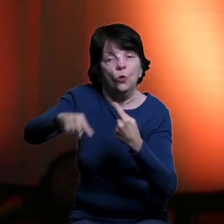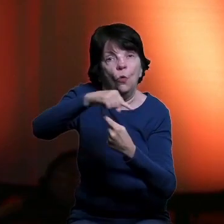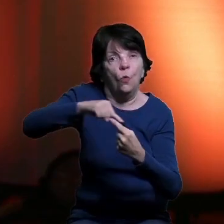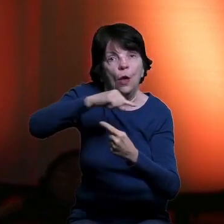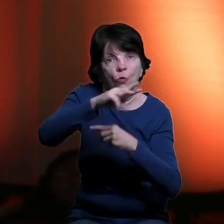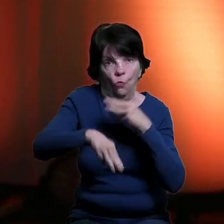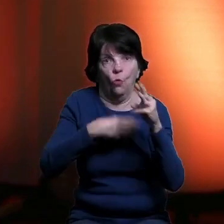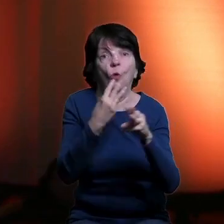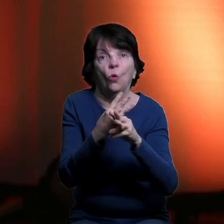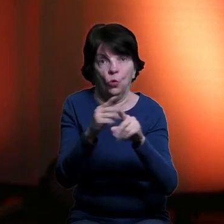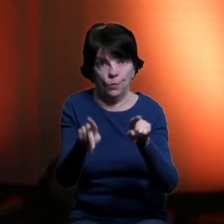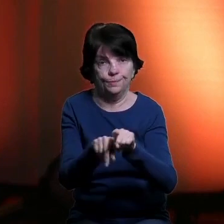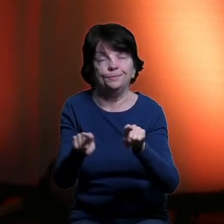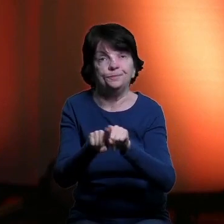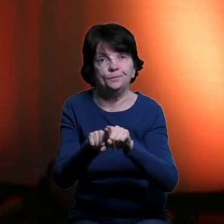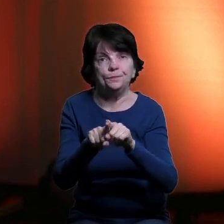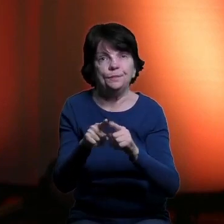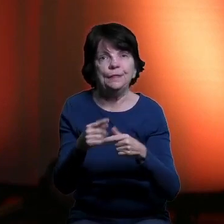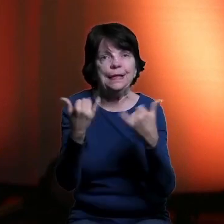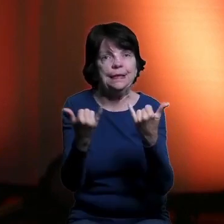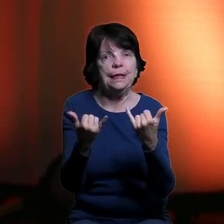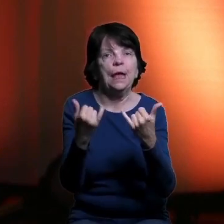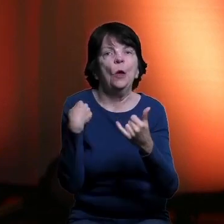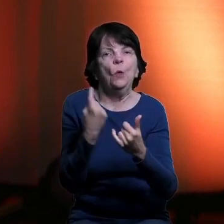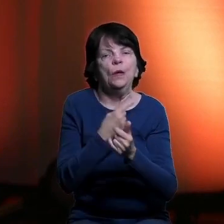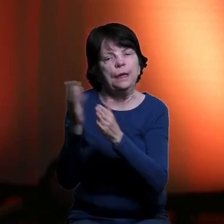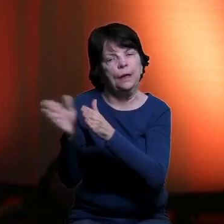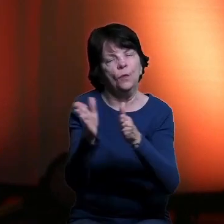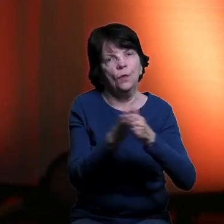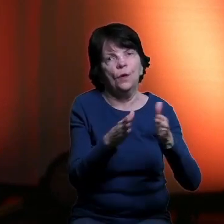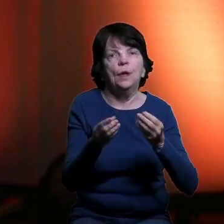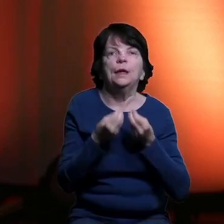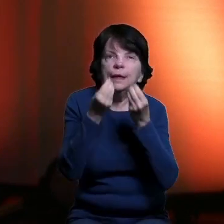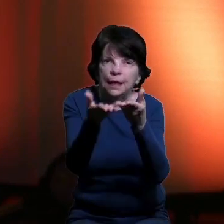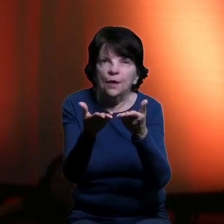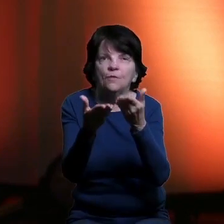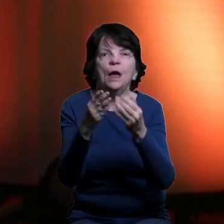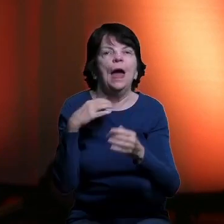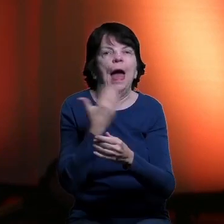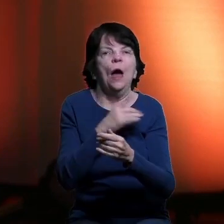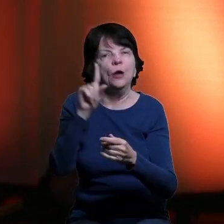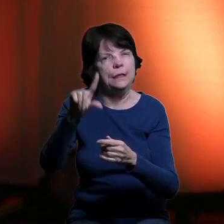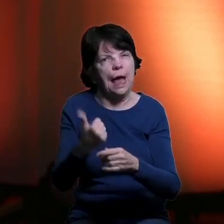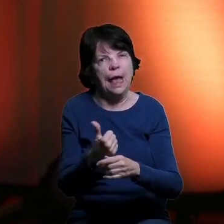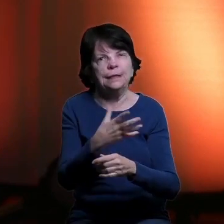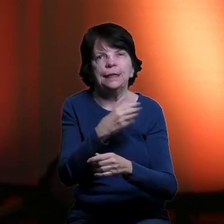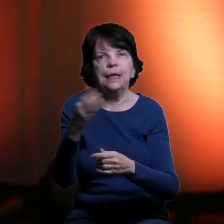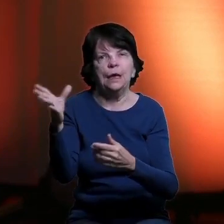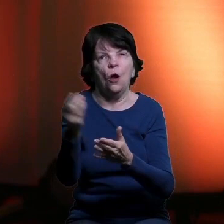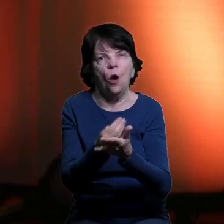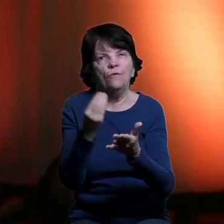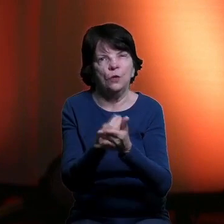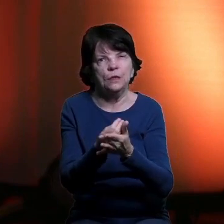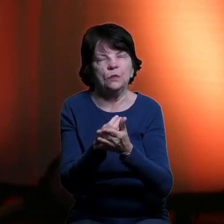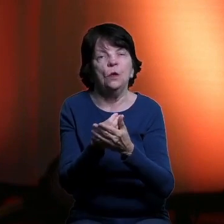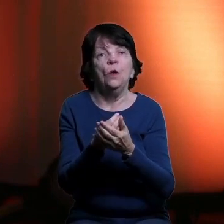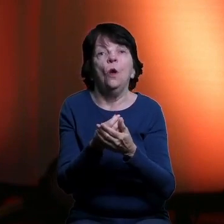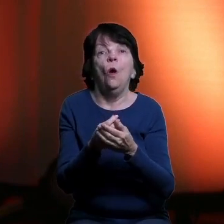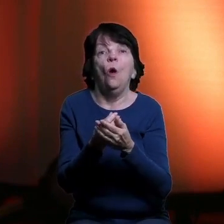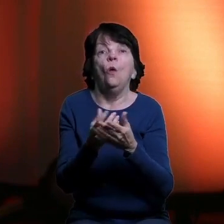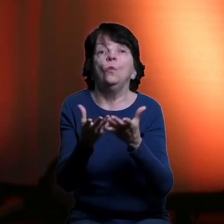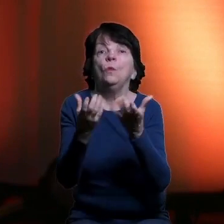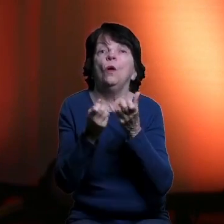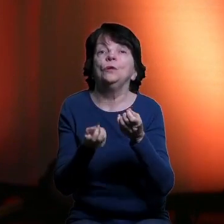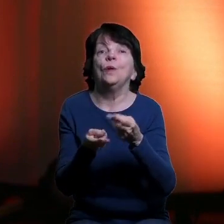prepare to give in our tithes and offerings, we also want to extend the opportunity for you to join in on this vision